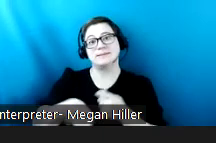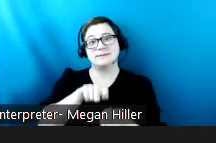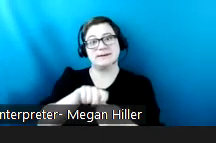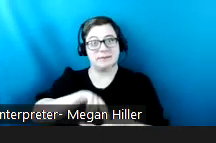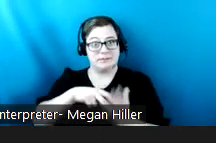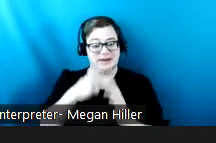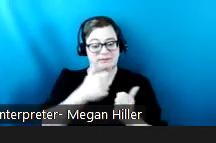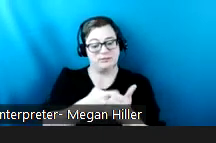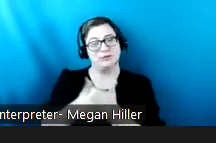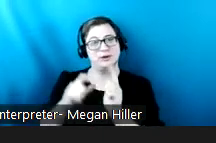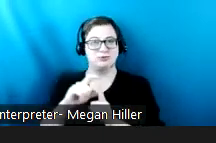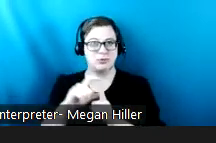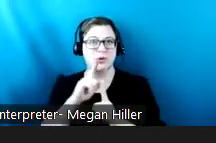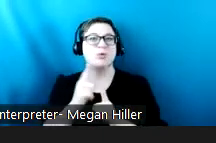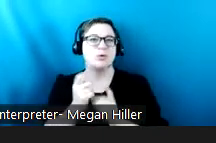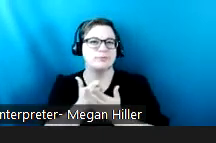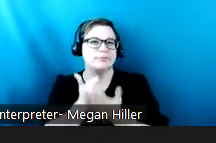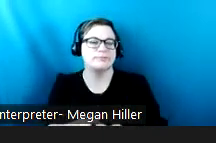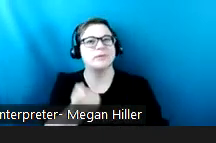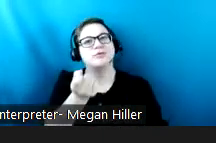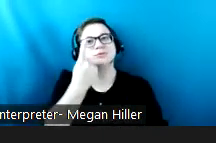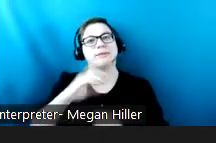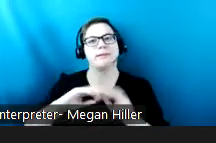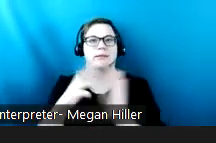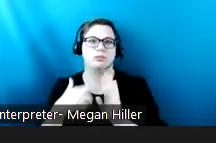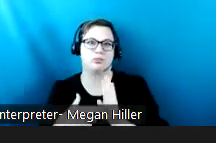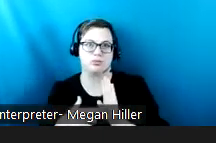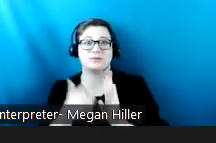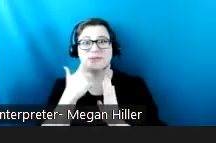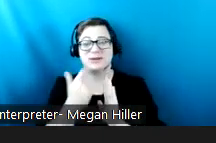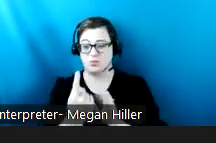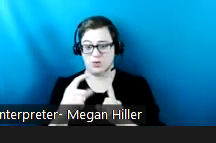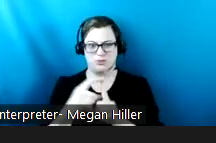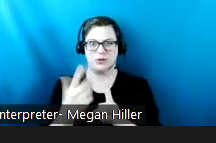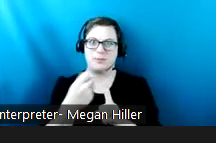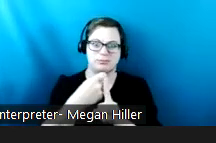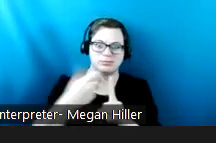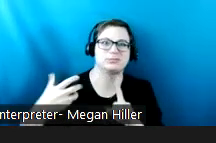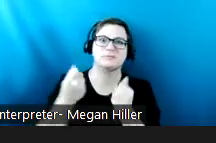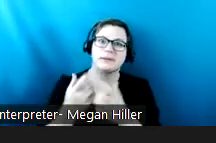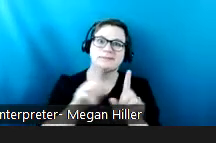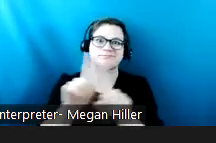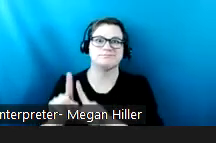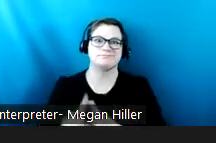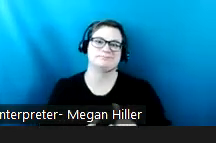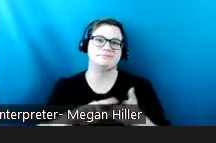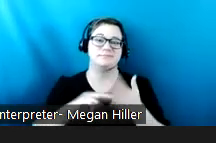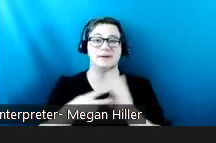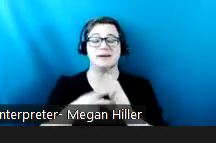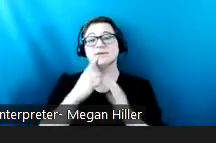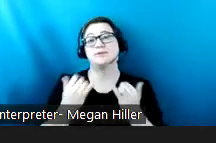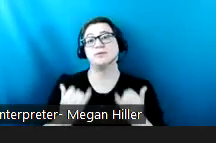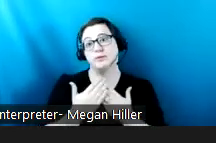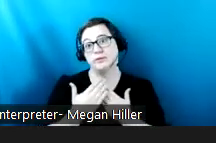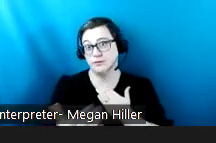can help you better understand the rules if a word could have more than one meaning. And so for the purpose of moving forward, please